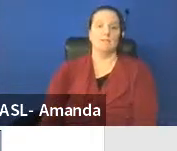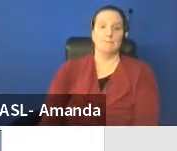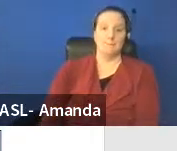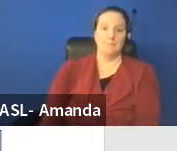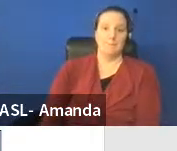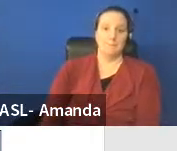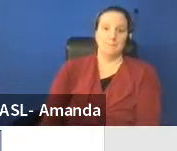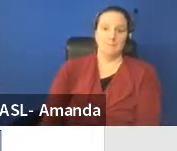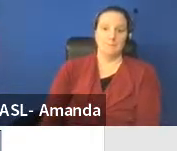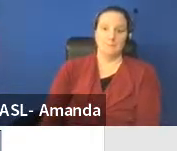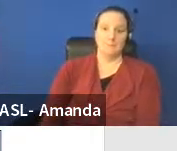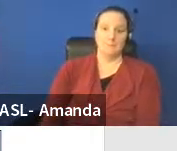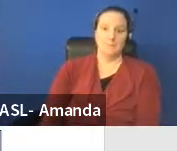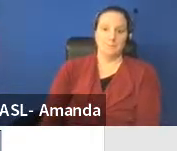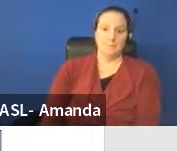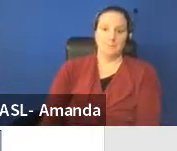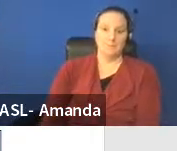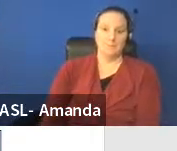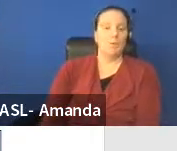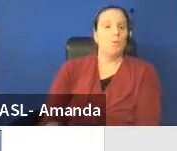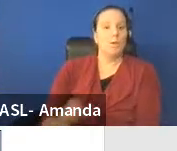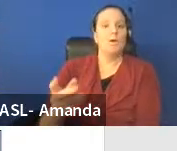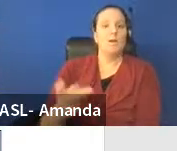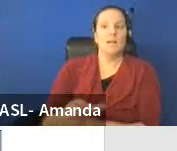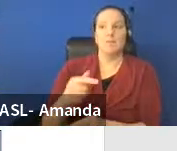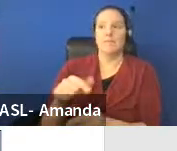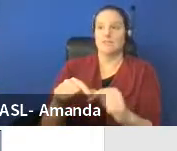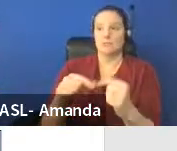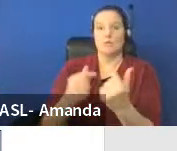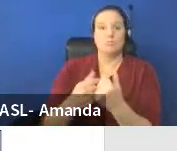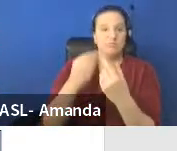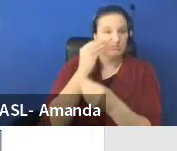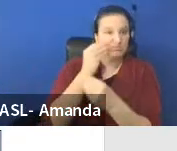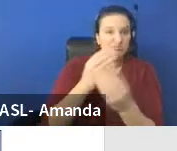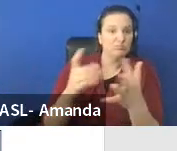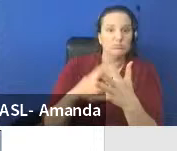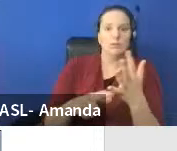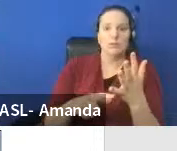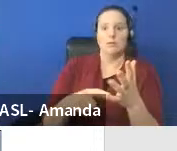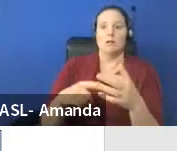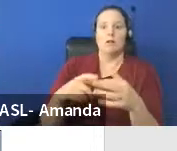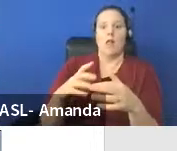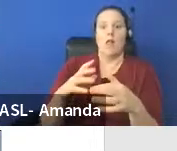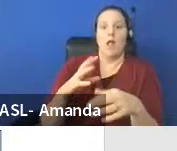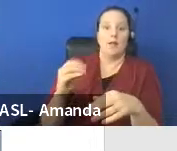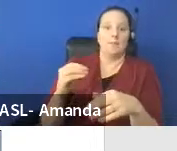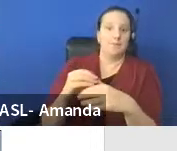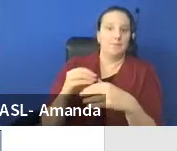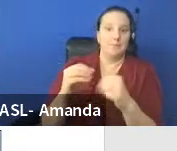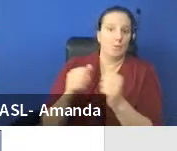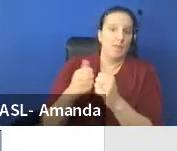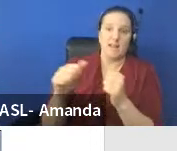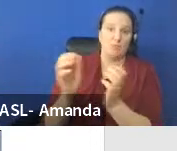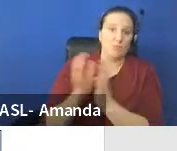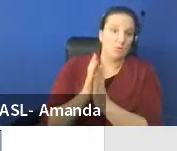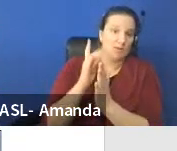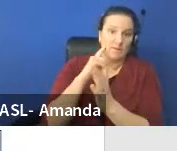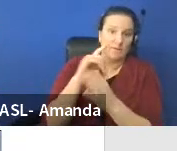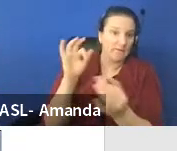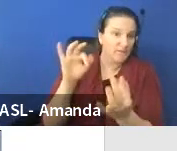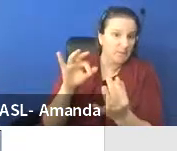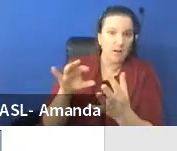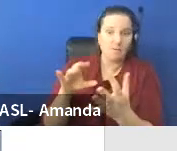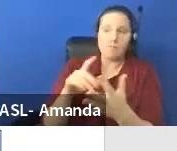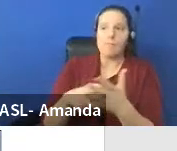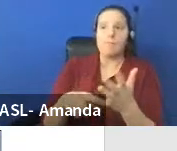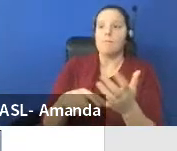So yeah, we'll certainly keep this group updated and come with any requests for feedback or